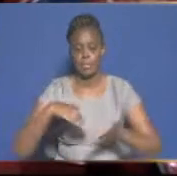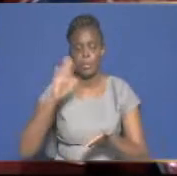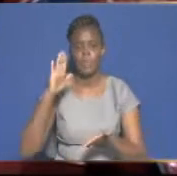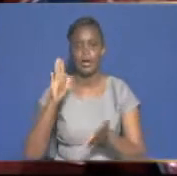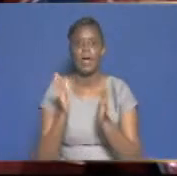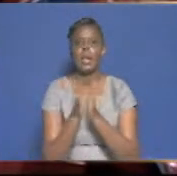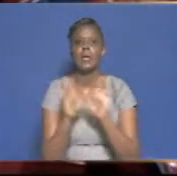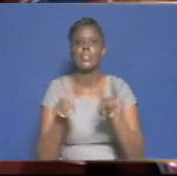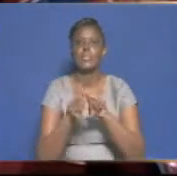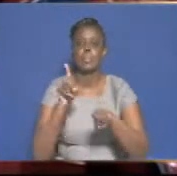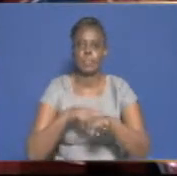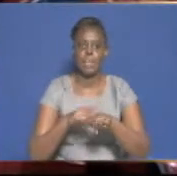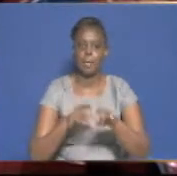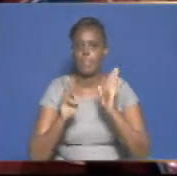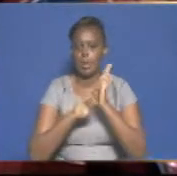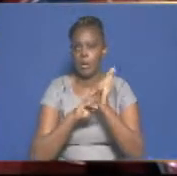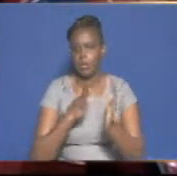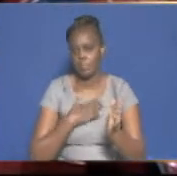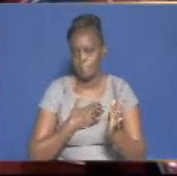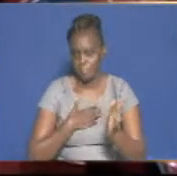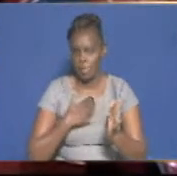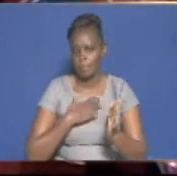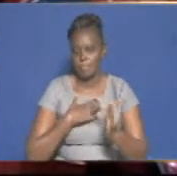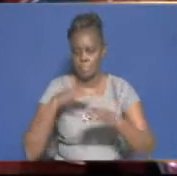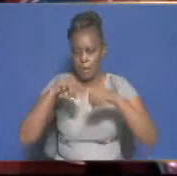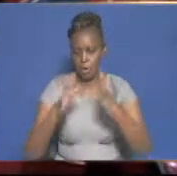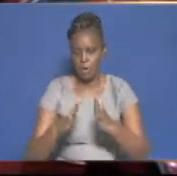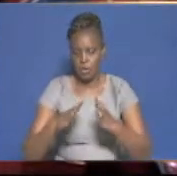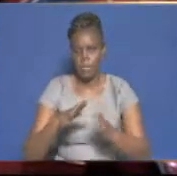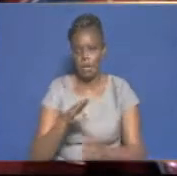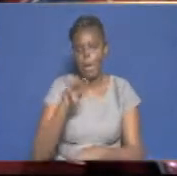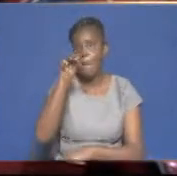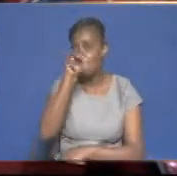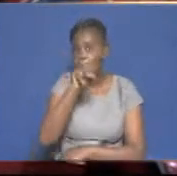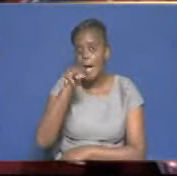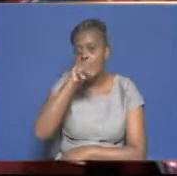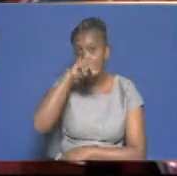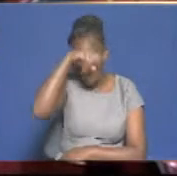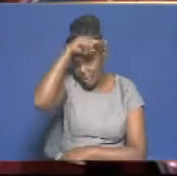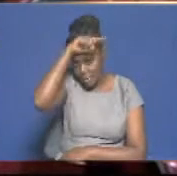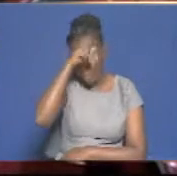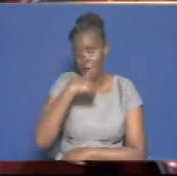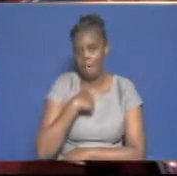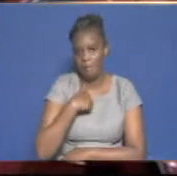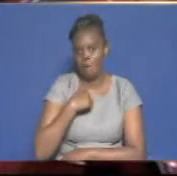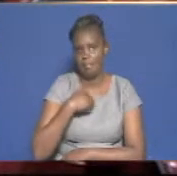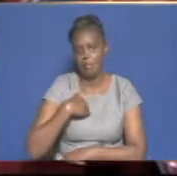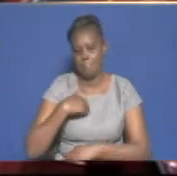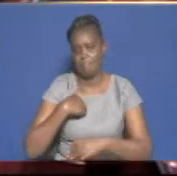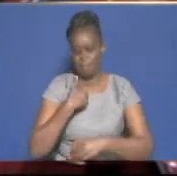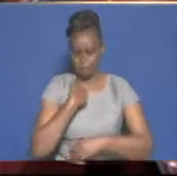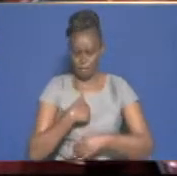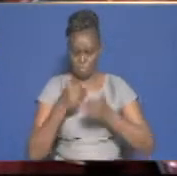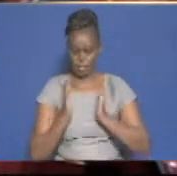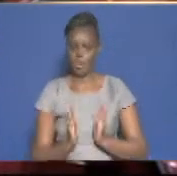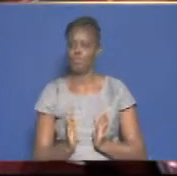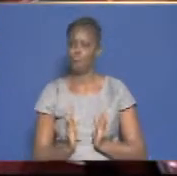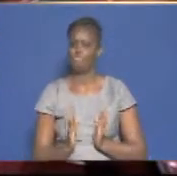and also on record, I'm a holder of a master's in general surgery. I'm a surgeon.